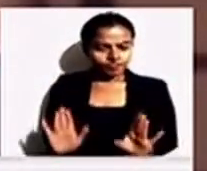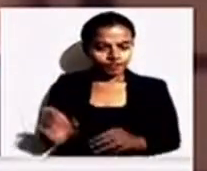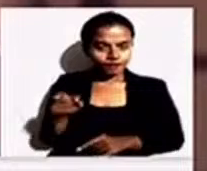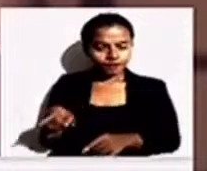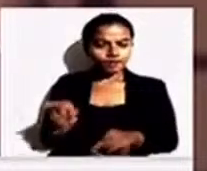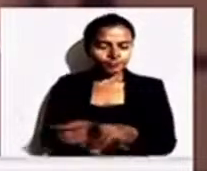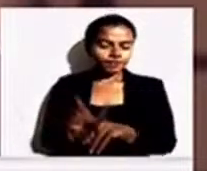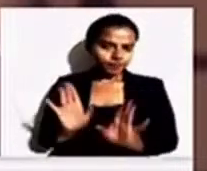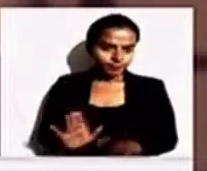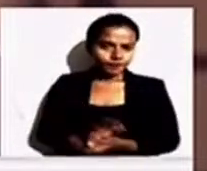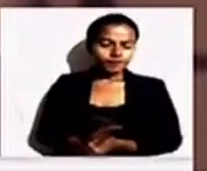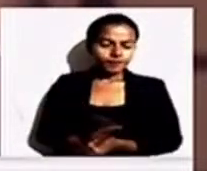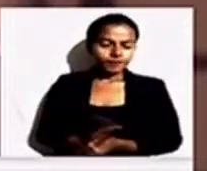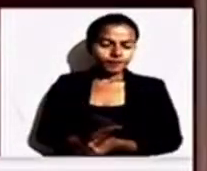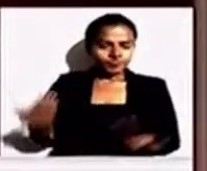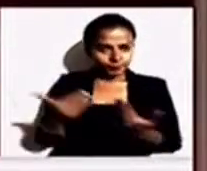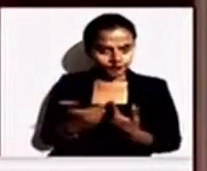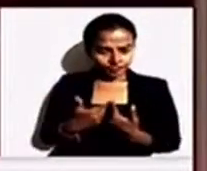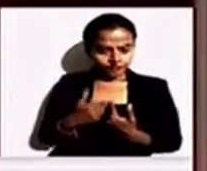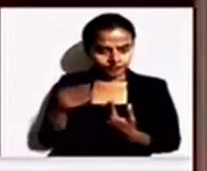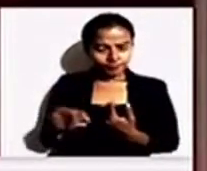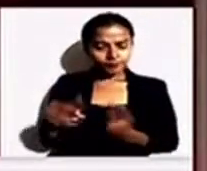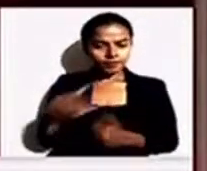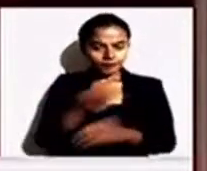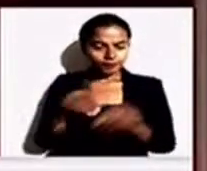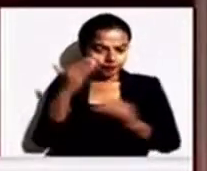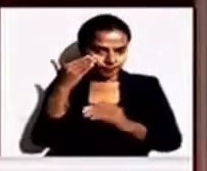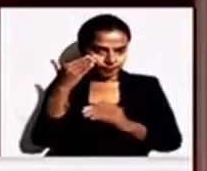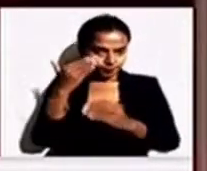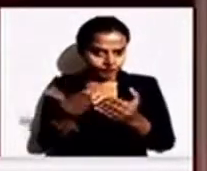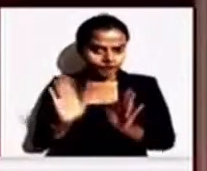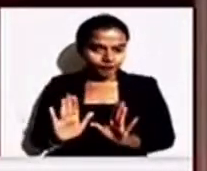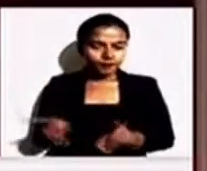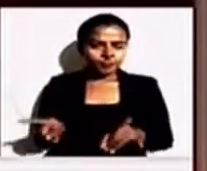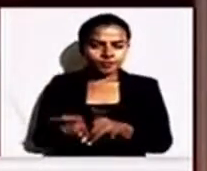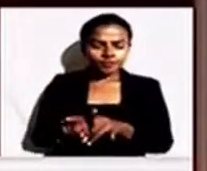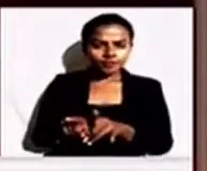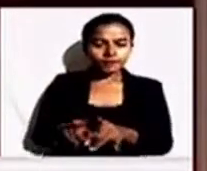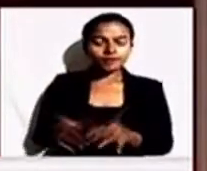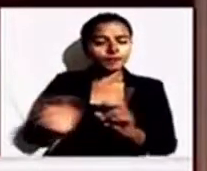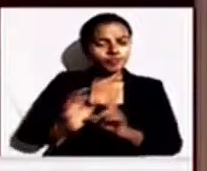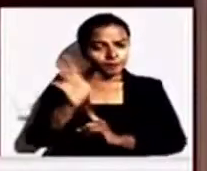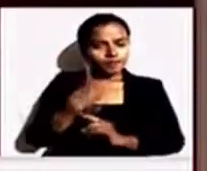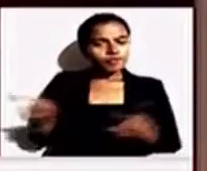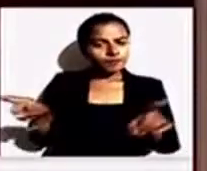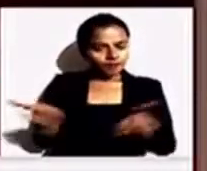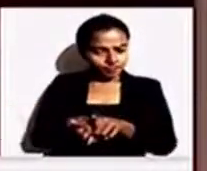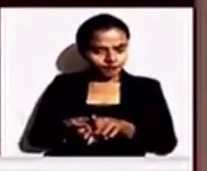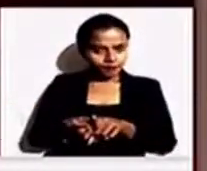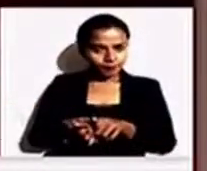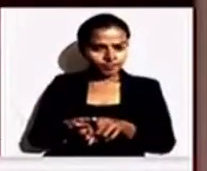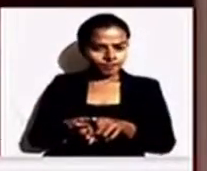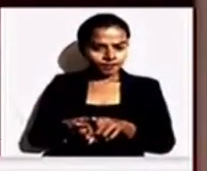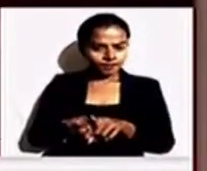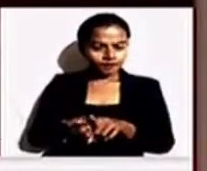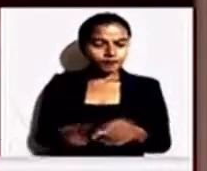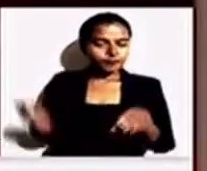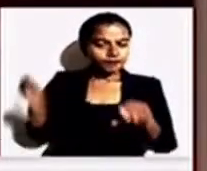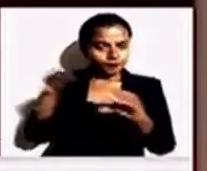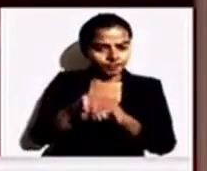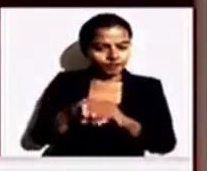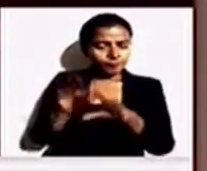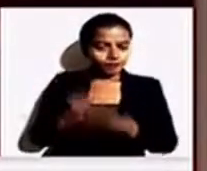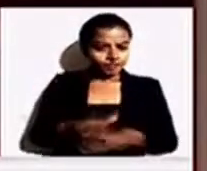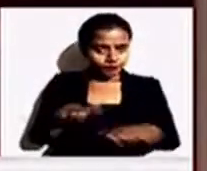is society receptive? Do the principals enroll students with disabilities into